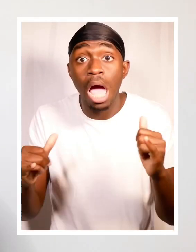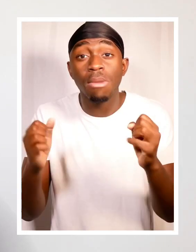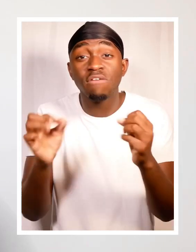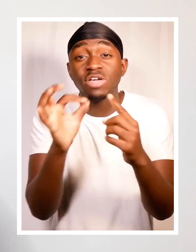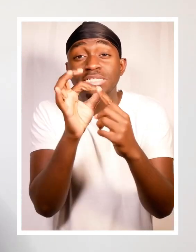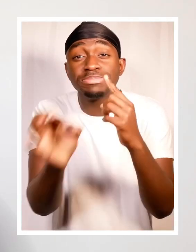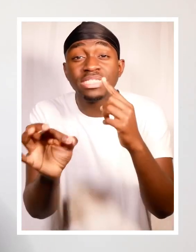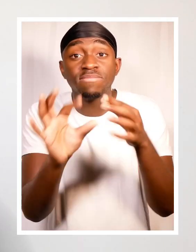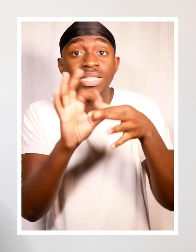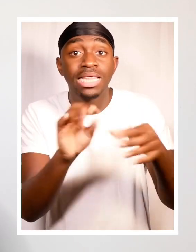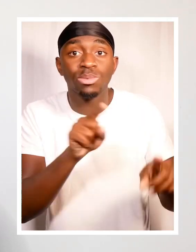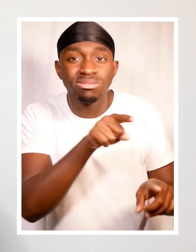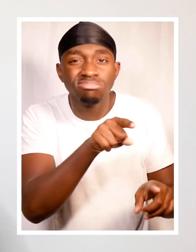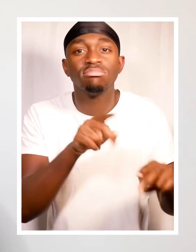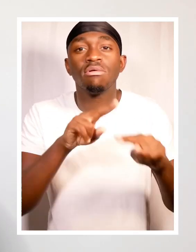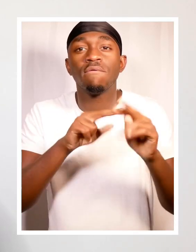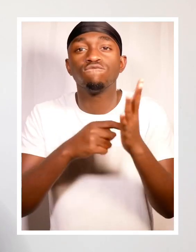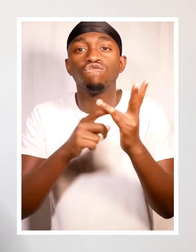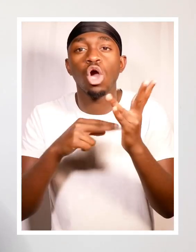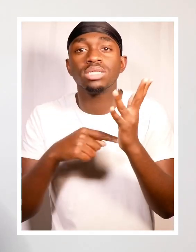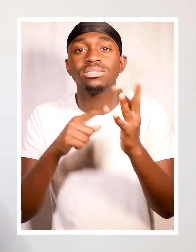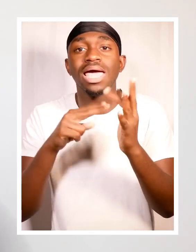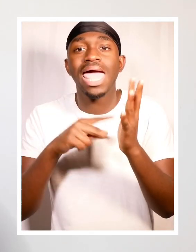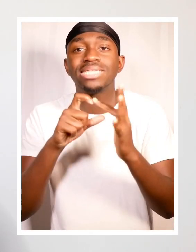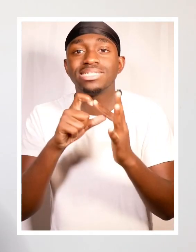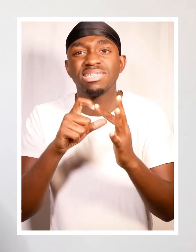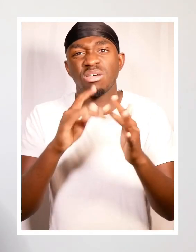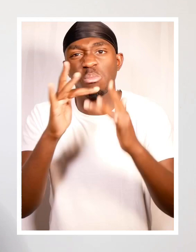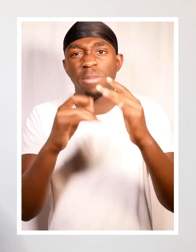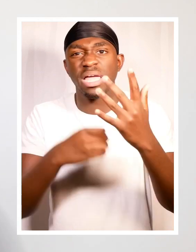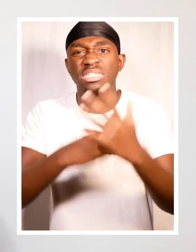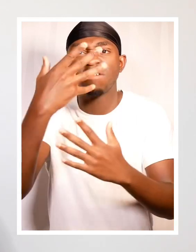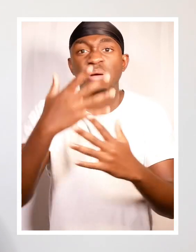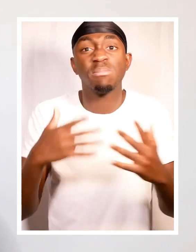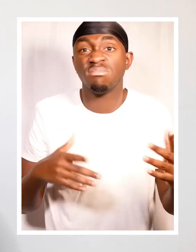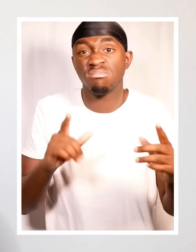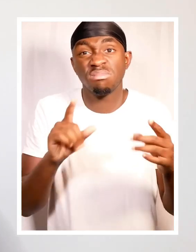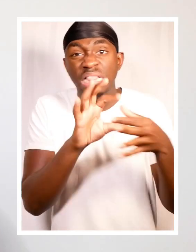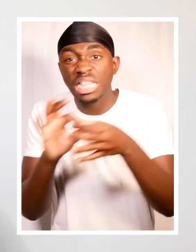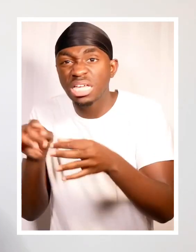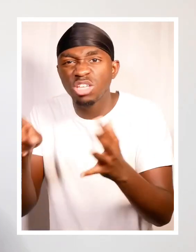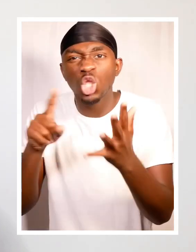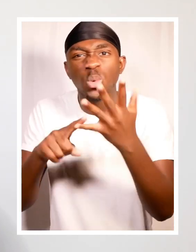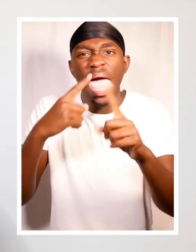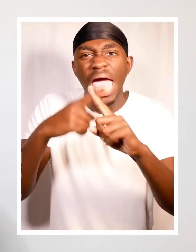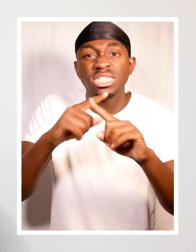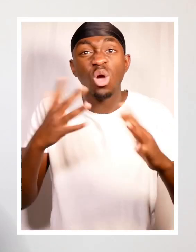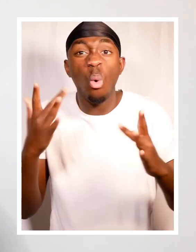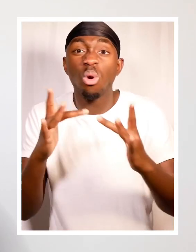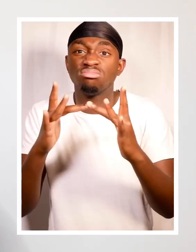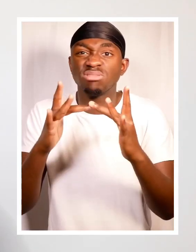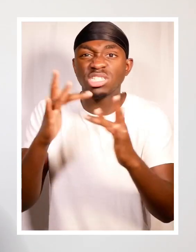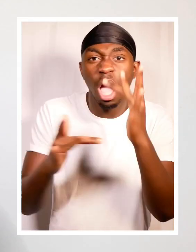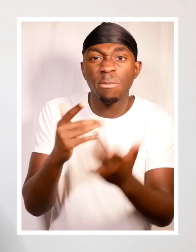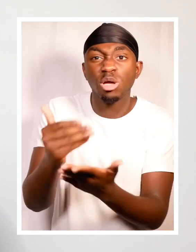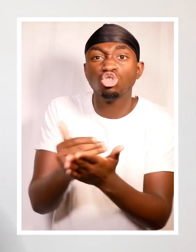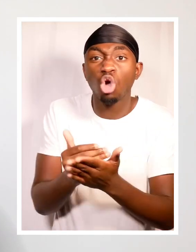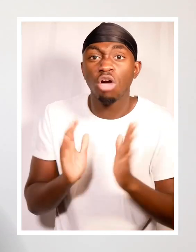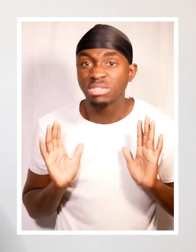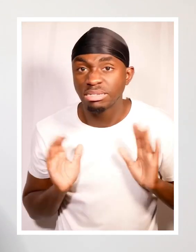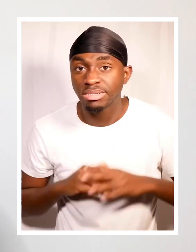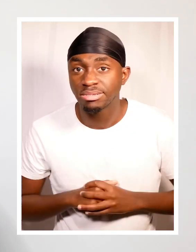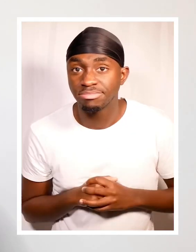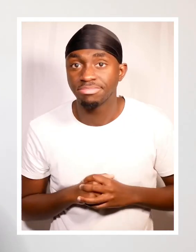actual start date i wish i had done that more so keep that in mind in terms of uh